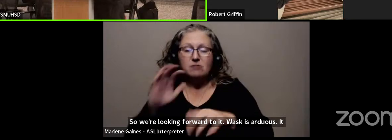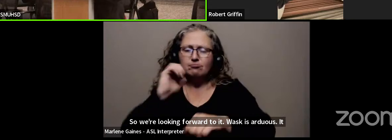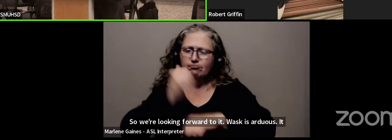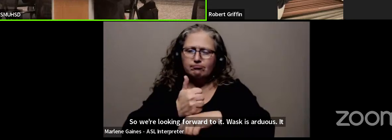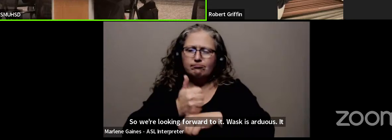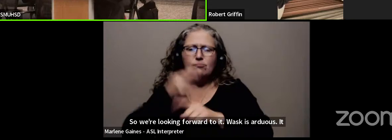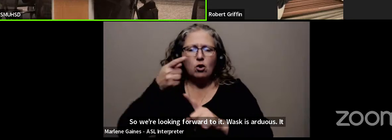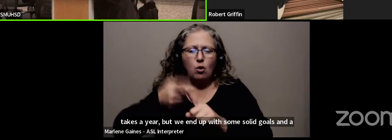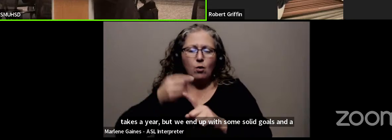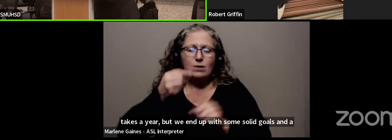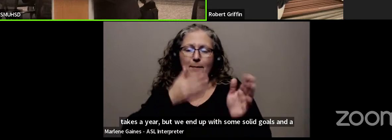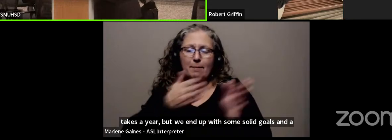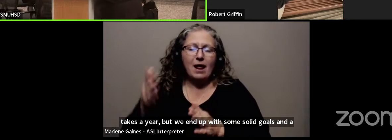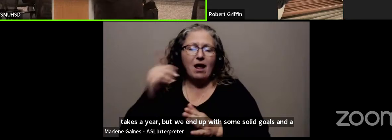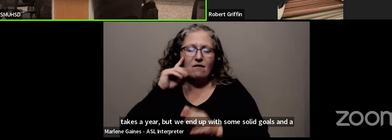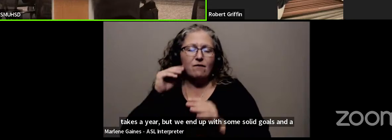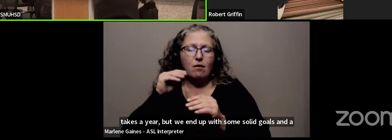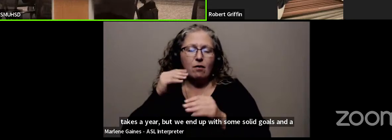forward. Thank you.